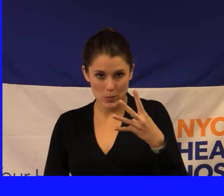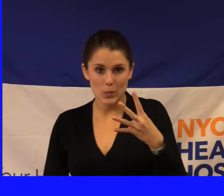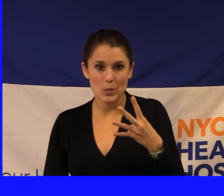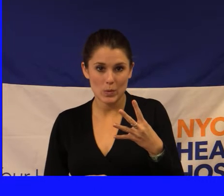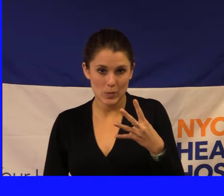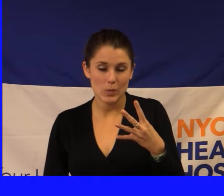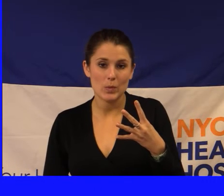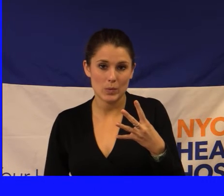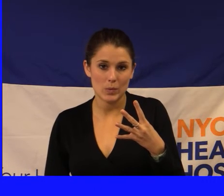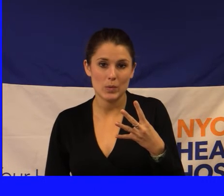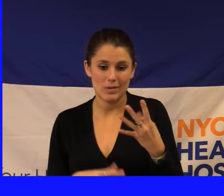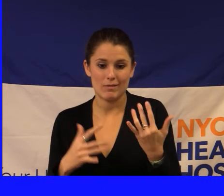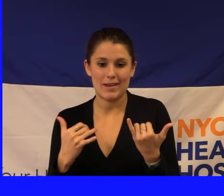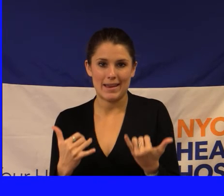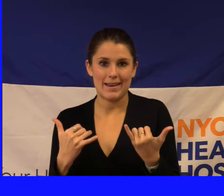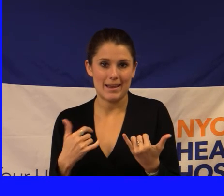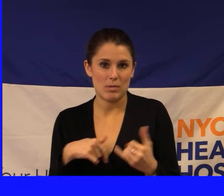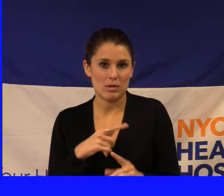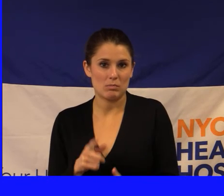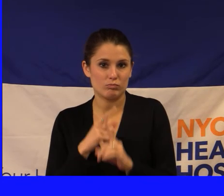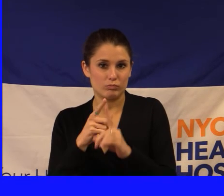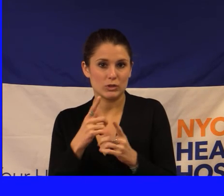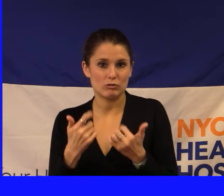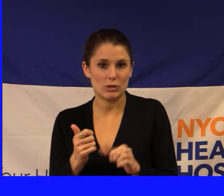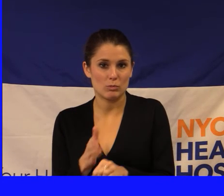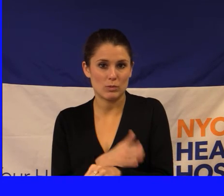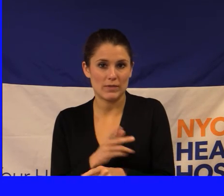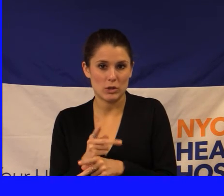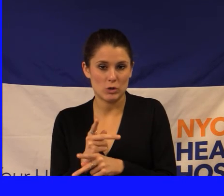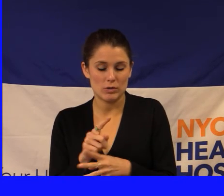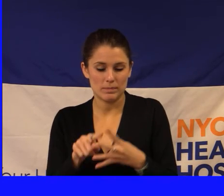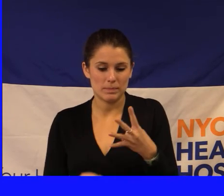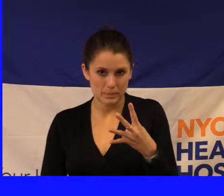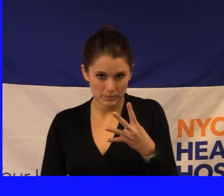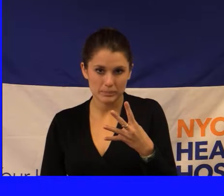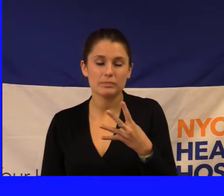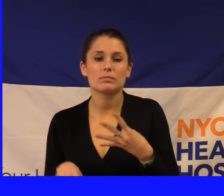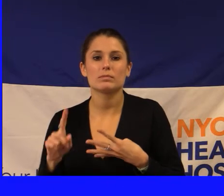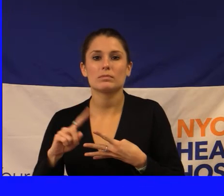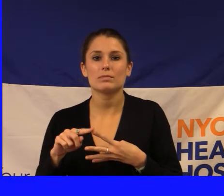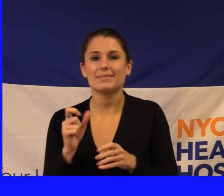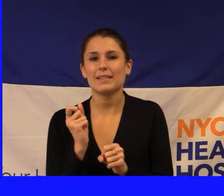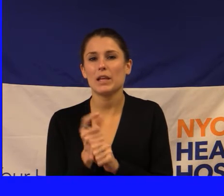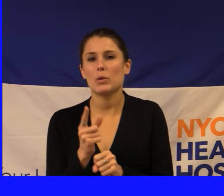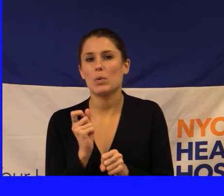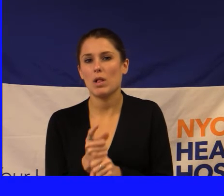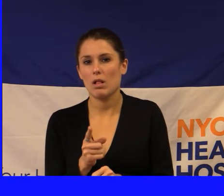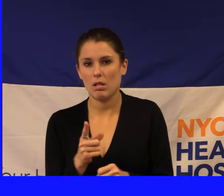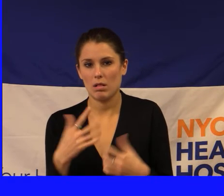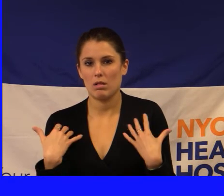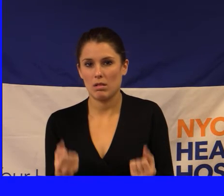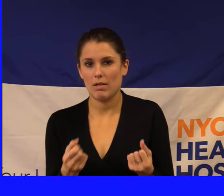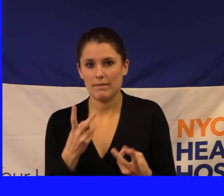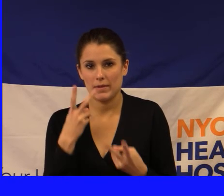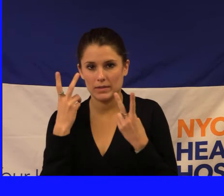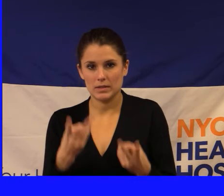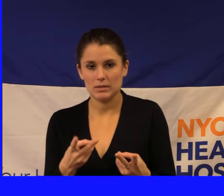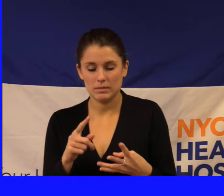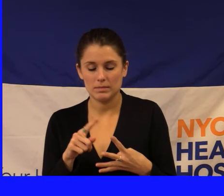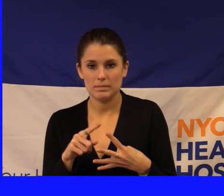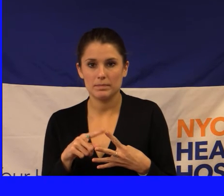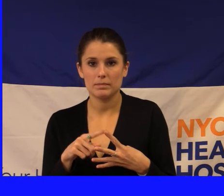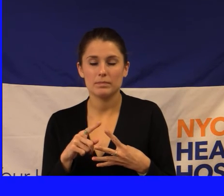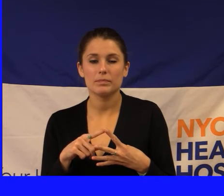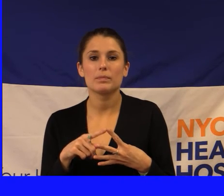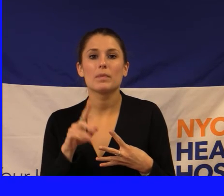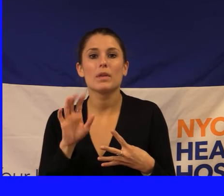right now with improving the care. The first is the annual wellness visit. Annual wellness visit is